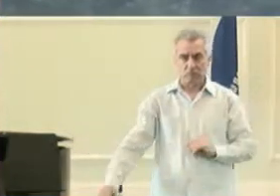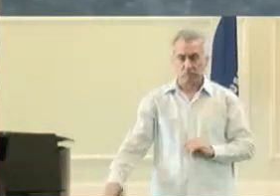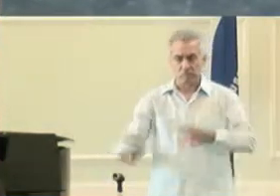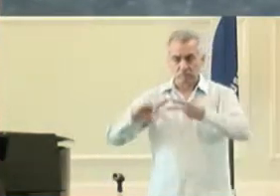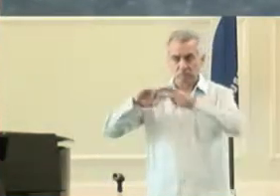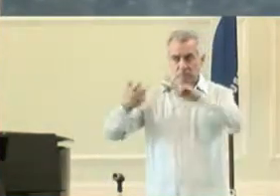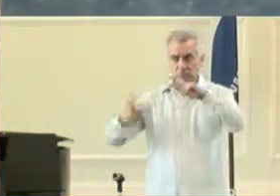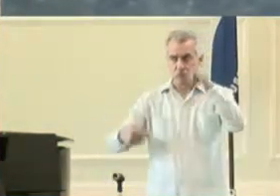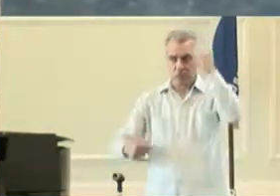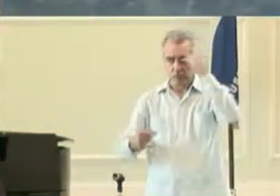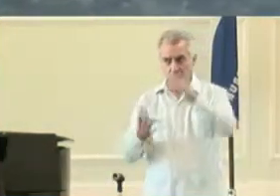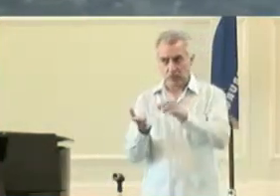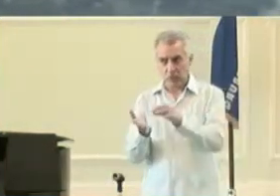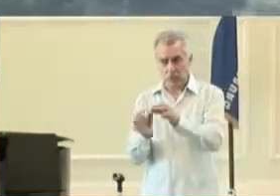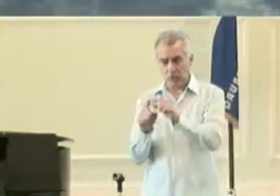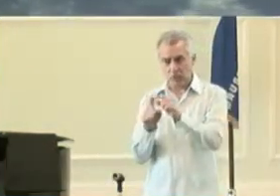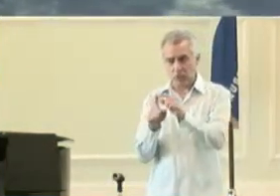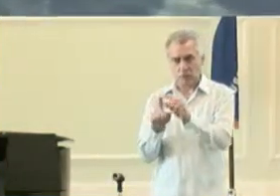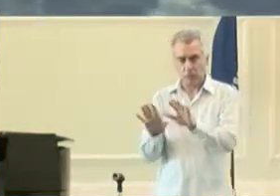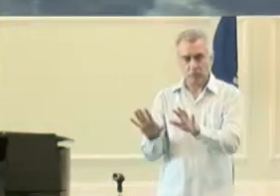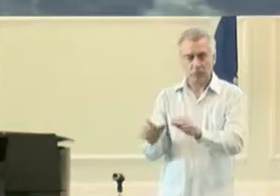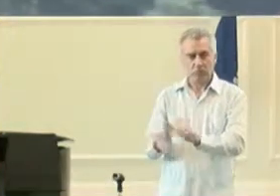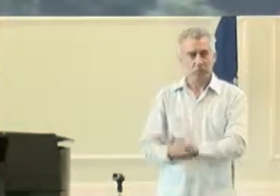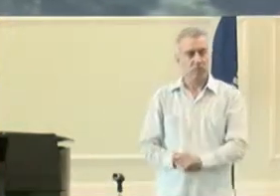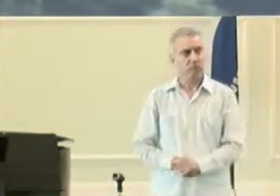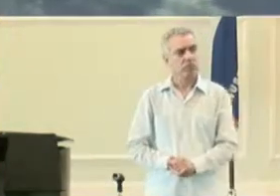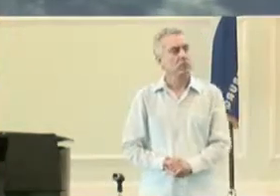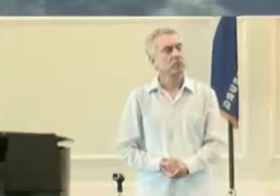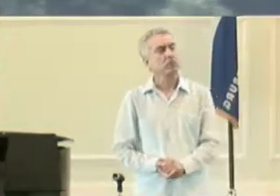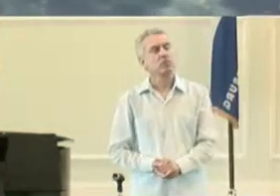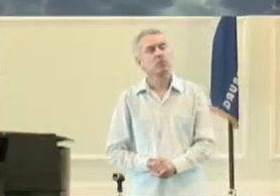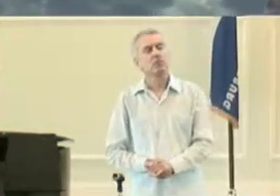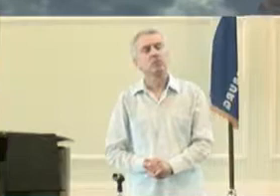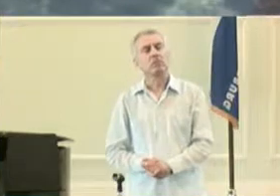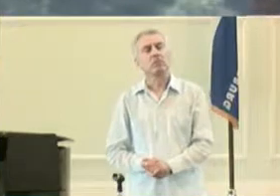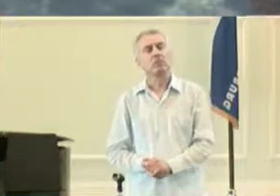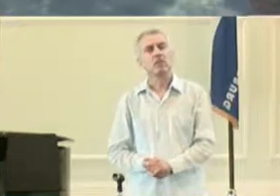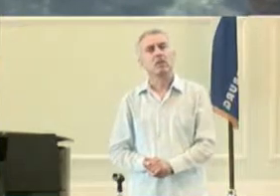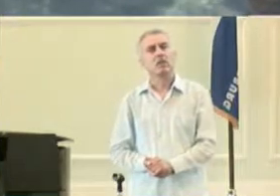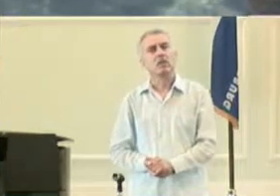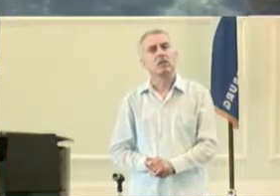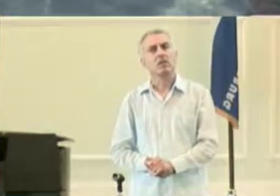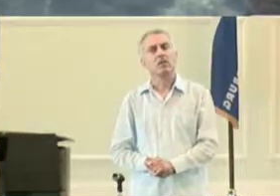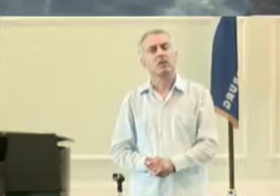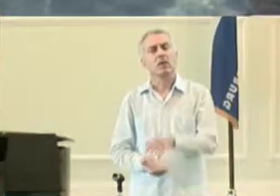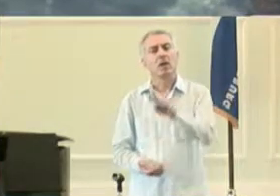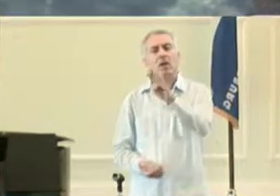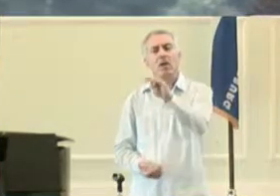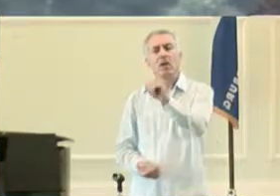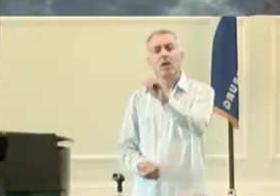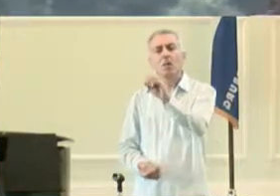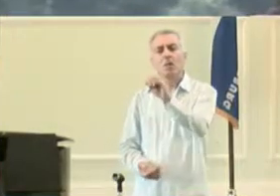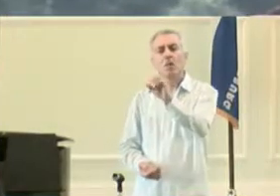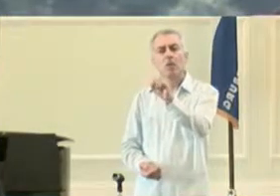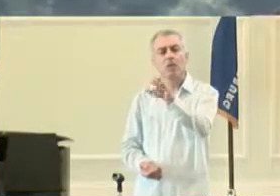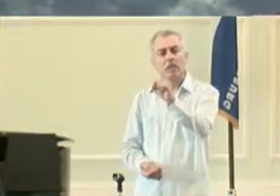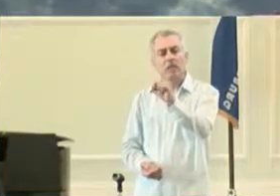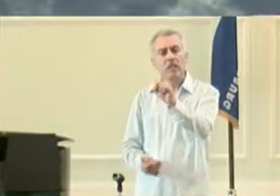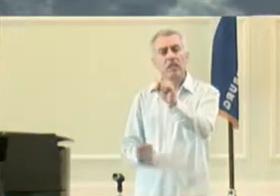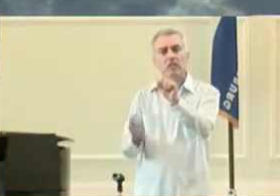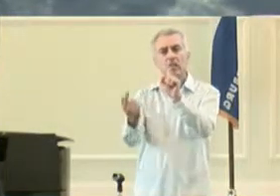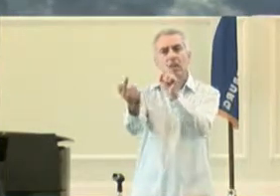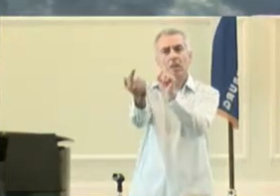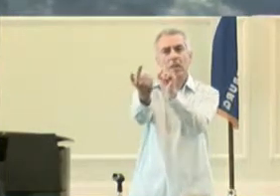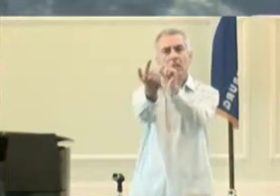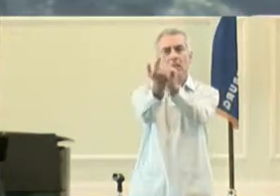When God says in here in verse 3, and Moses went up to God, it means that we